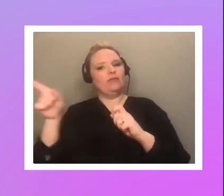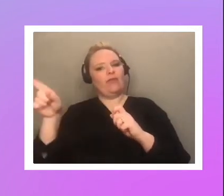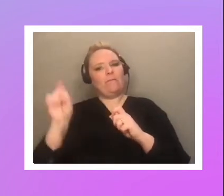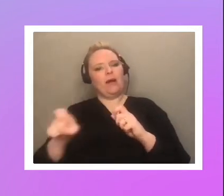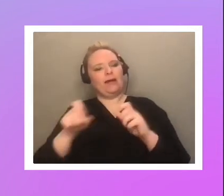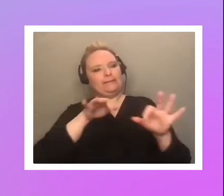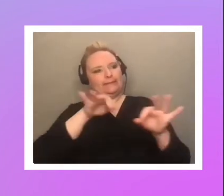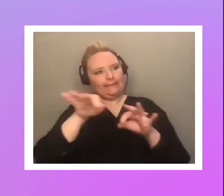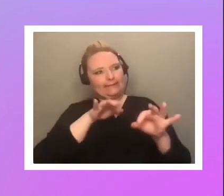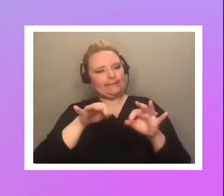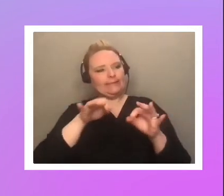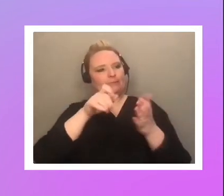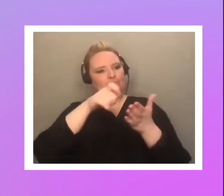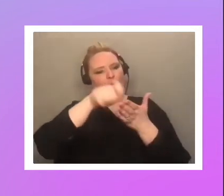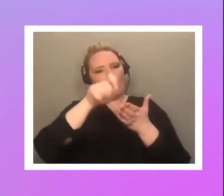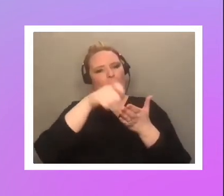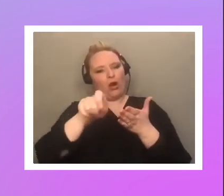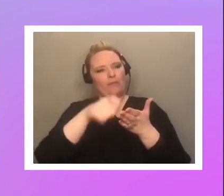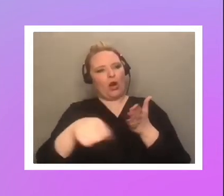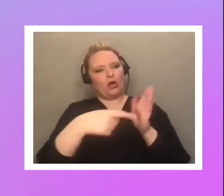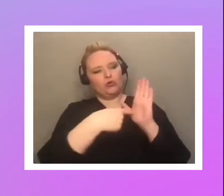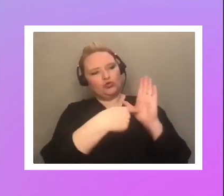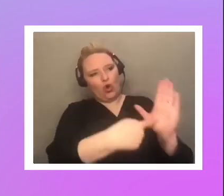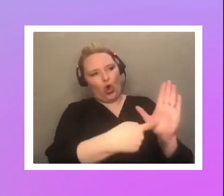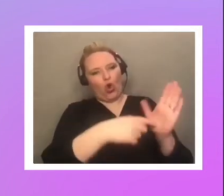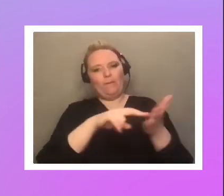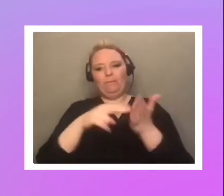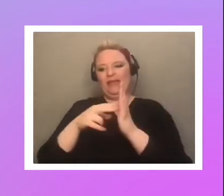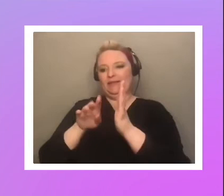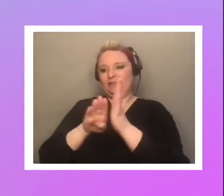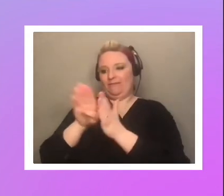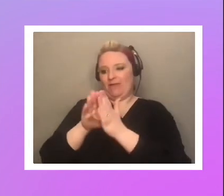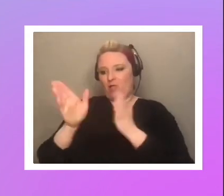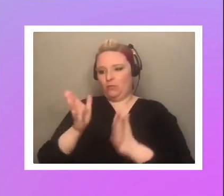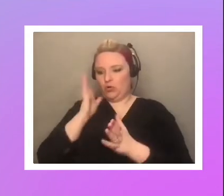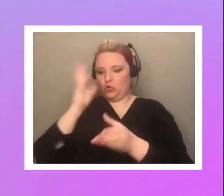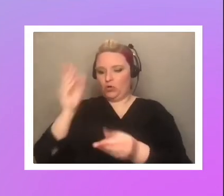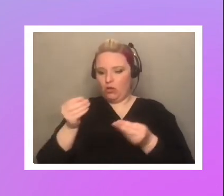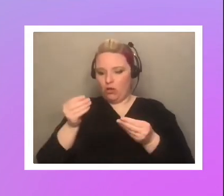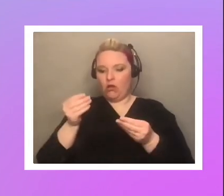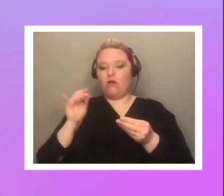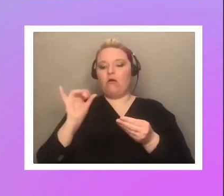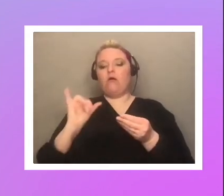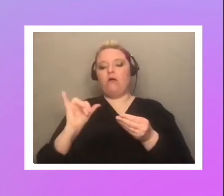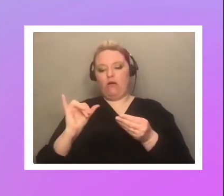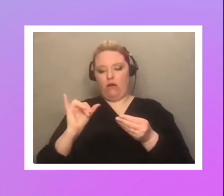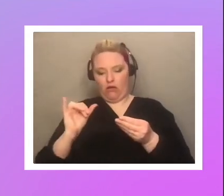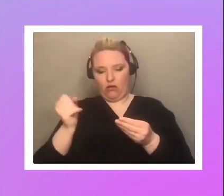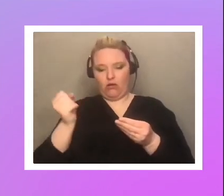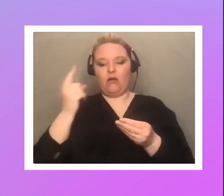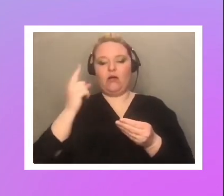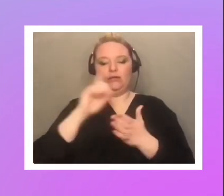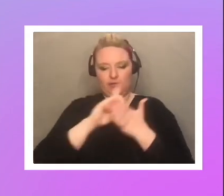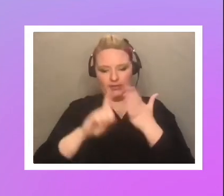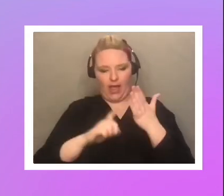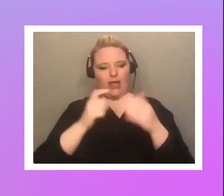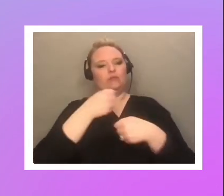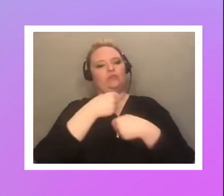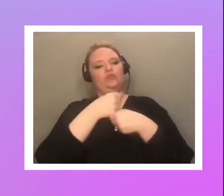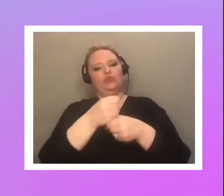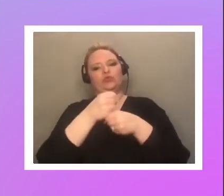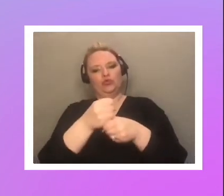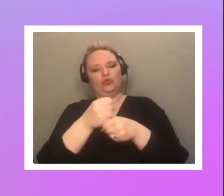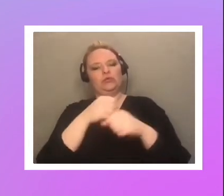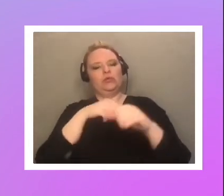able to mark that up so that the developers can actually take those designs and produce